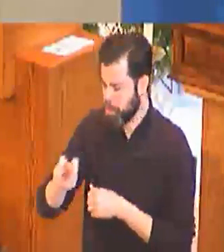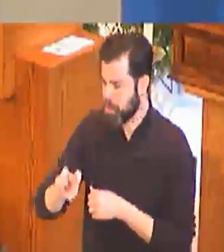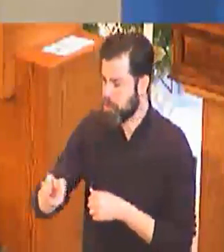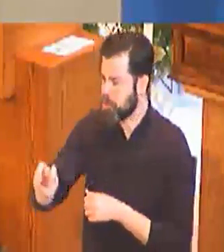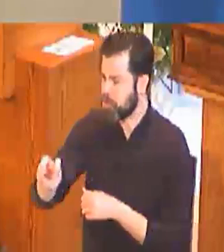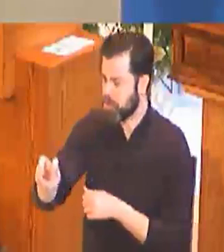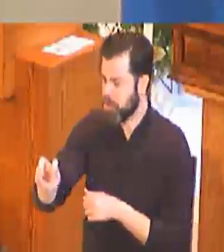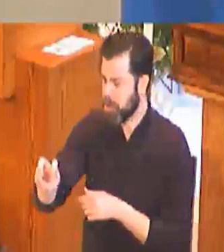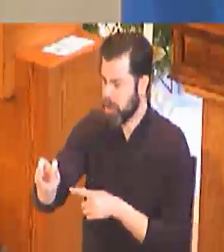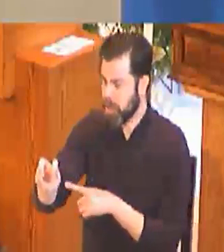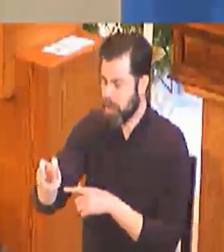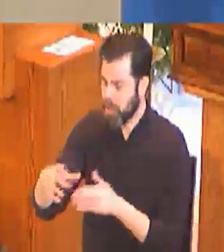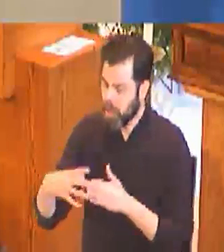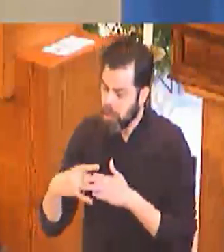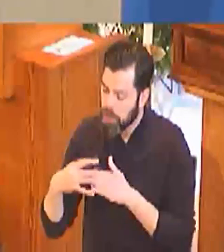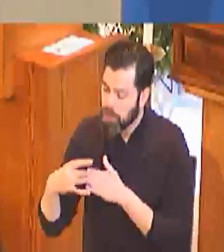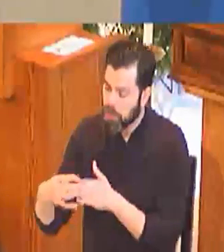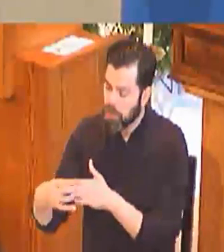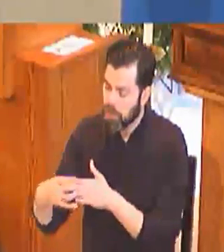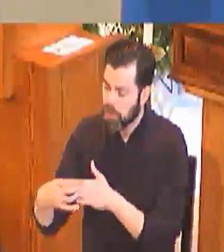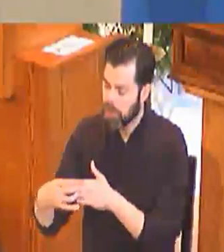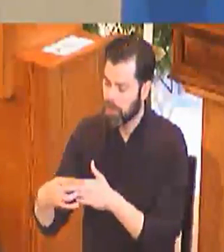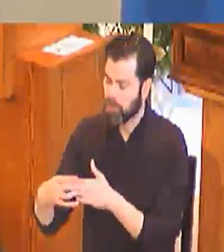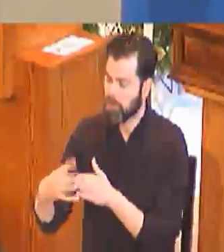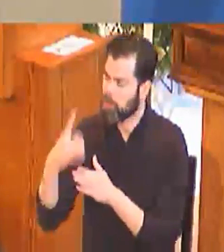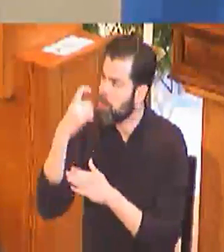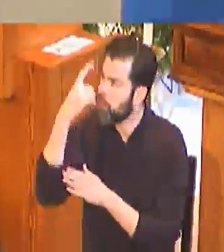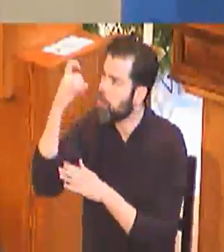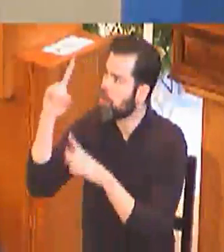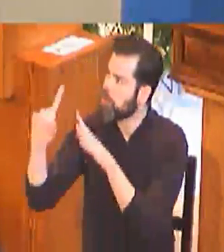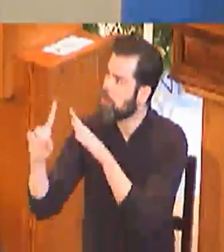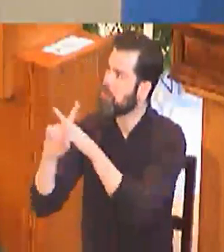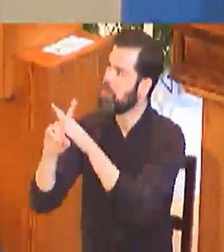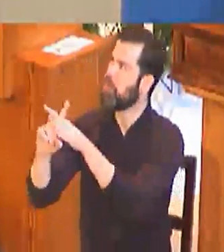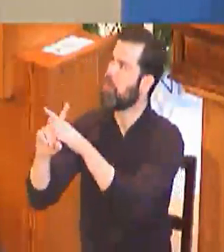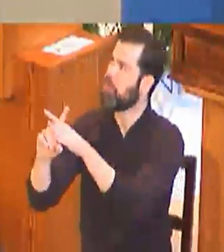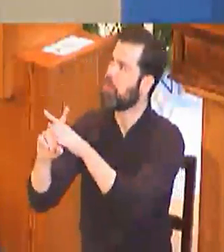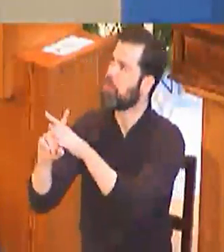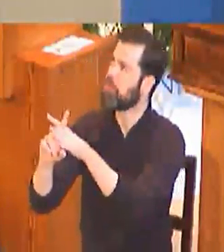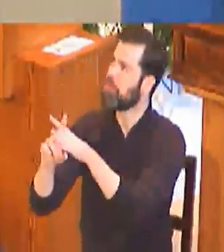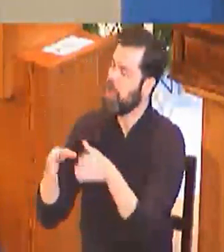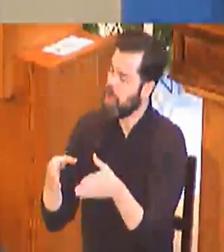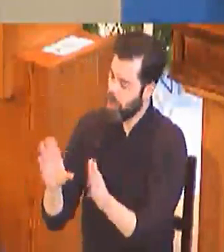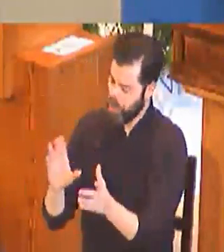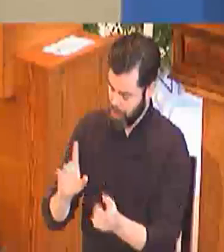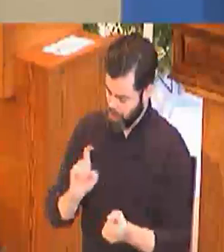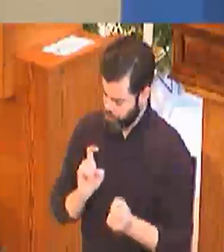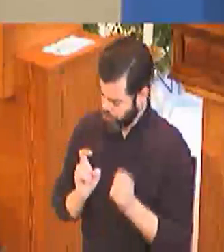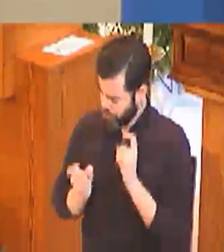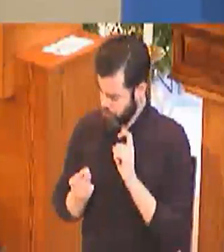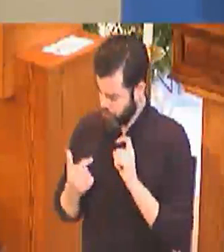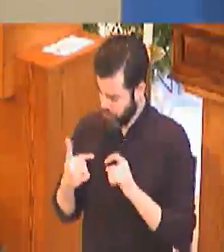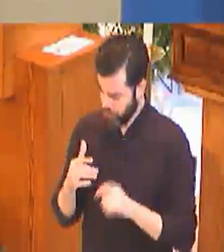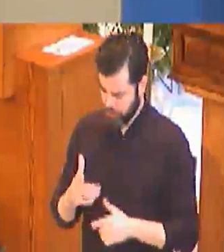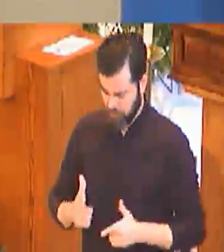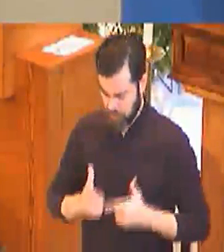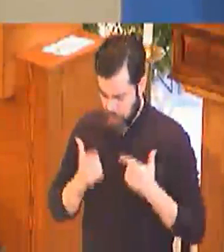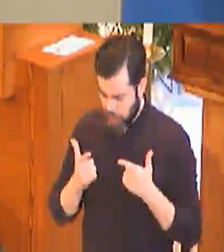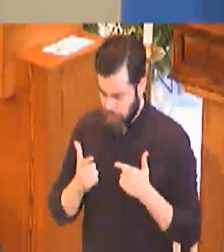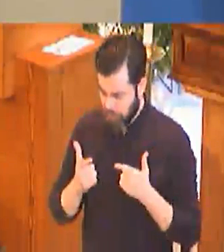our dreams change us, we don't have to experience chemicalization.